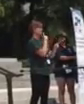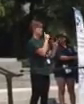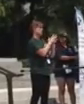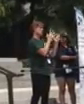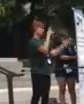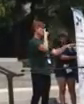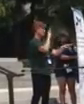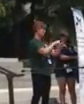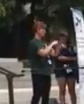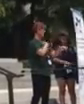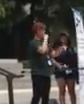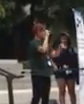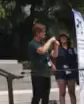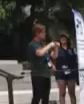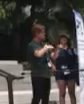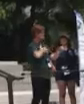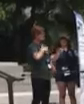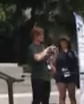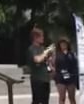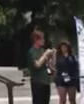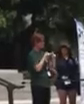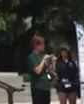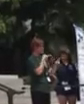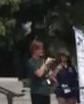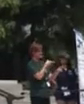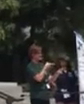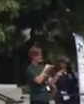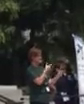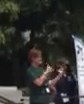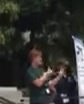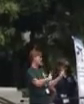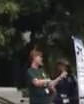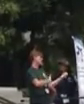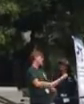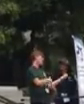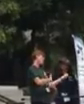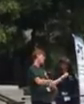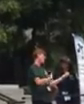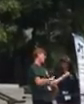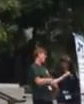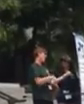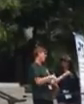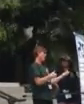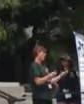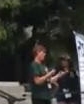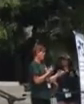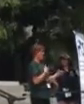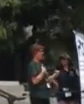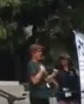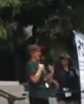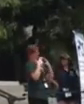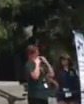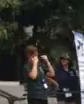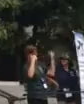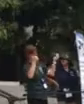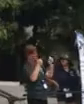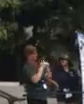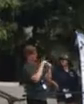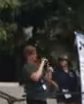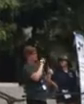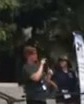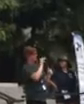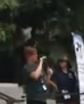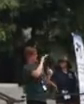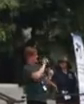fun. I remember my friend playing the air guitar while I lip synced to Journey's Don't Stop